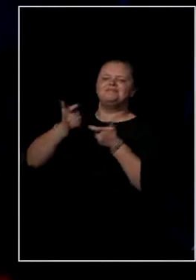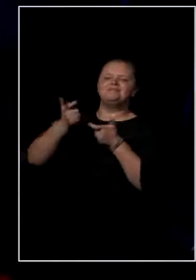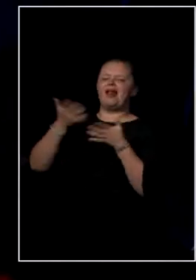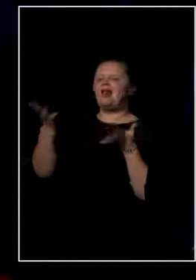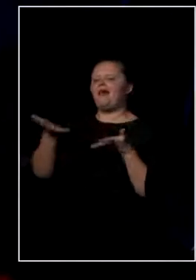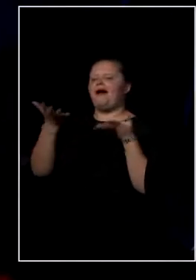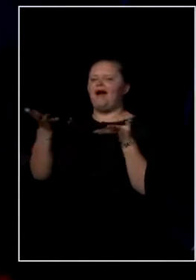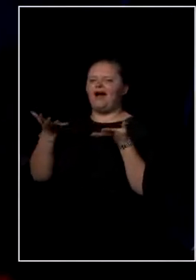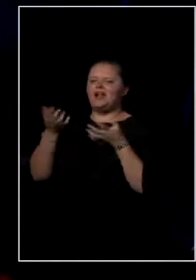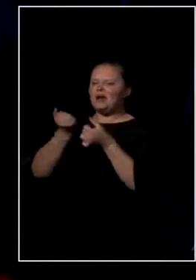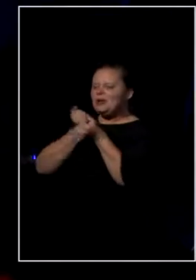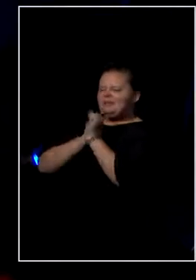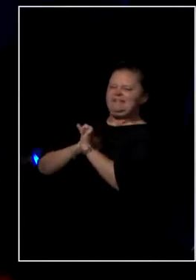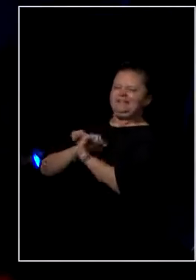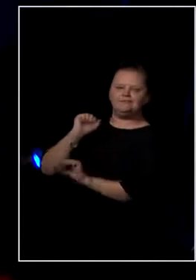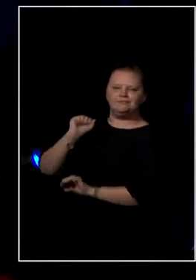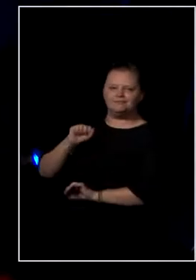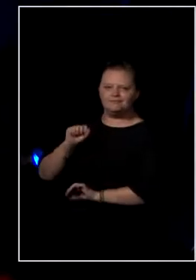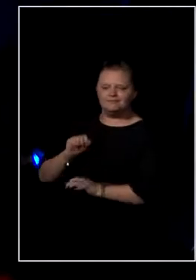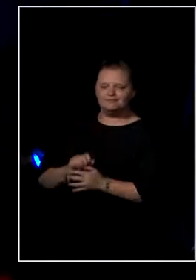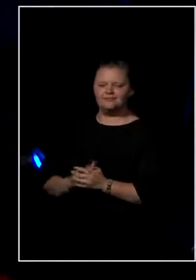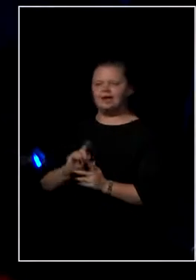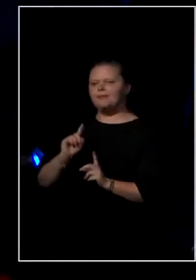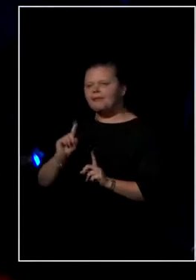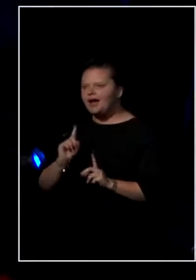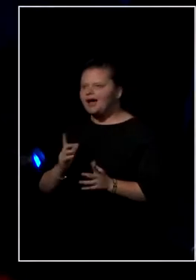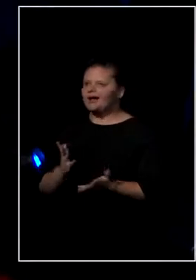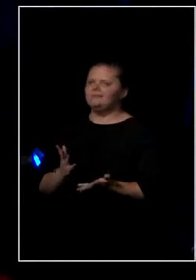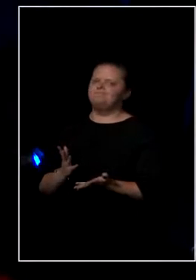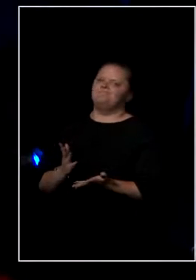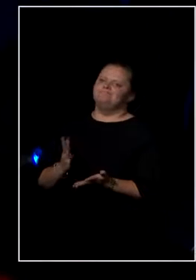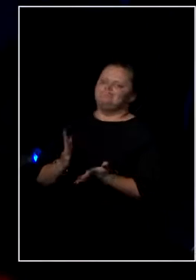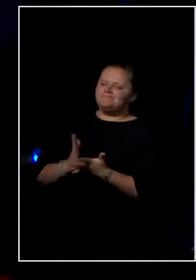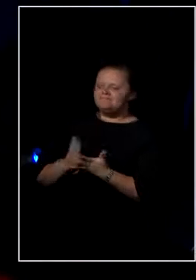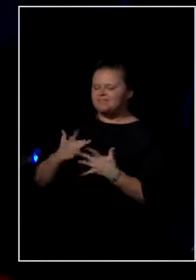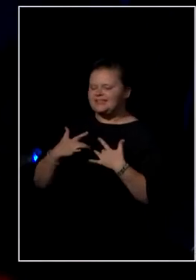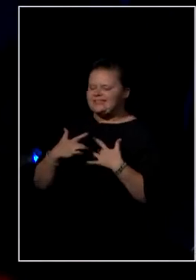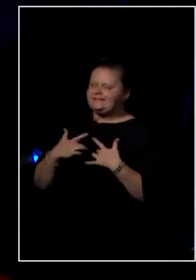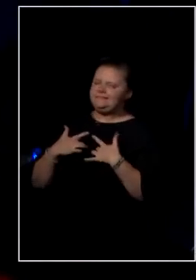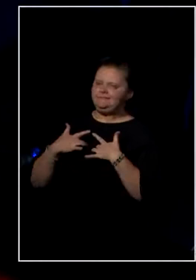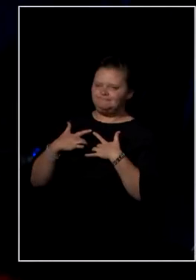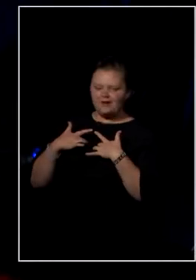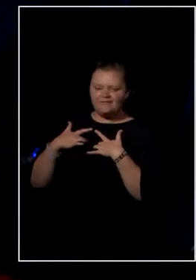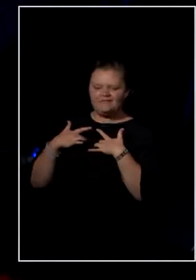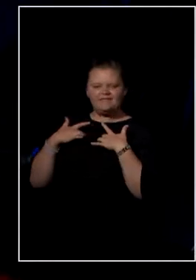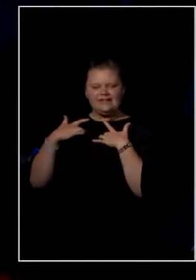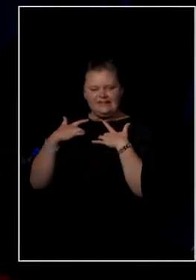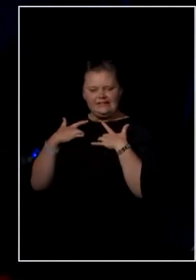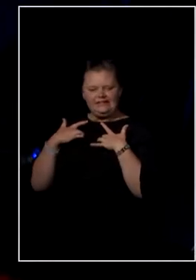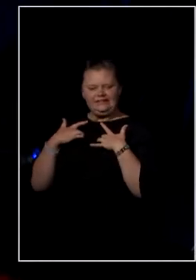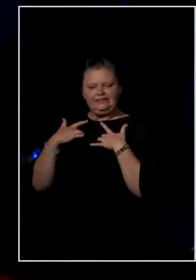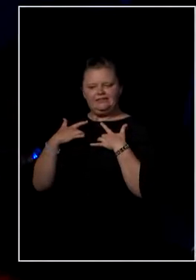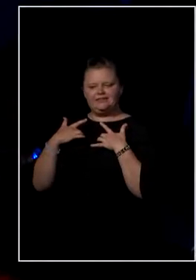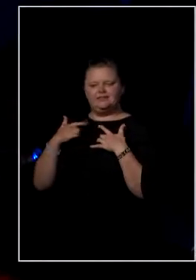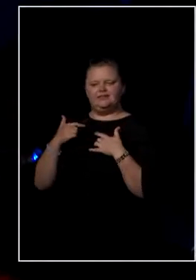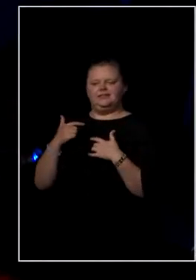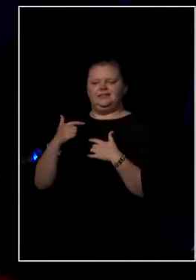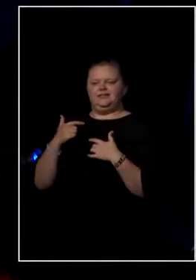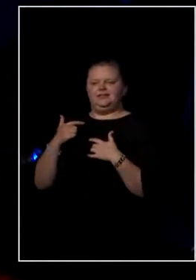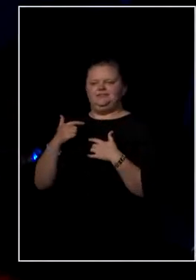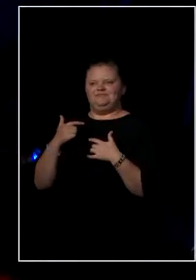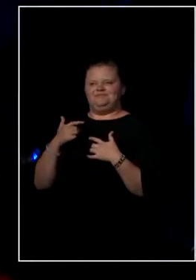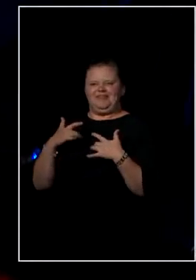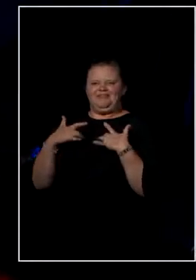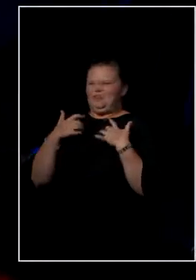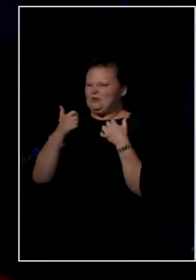mechanism, but also I just feel like I get more out of making people laugh